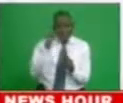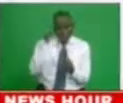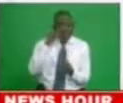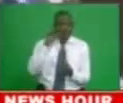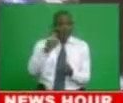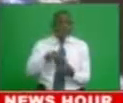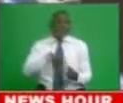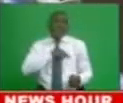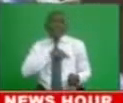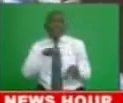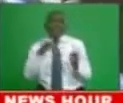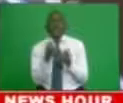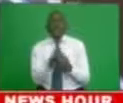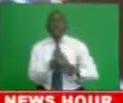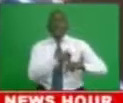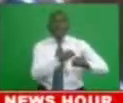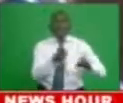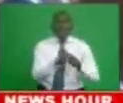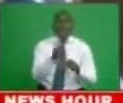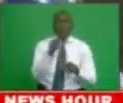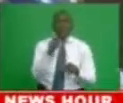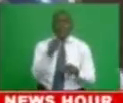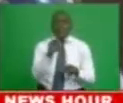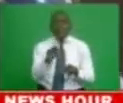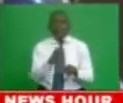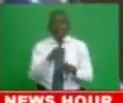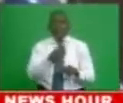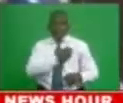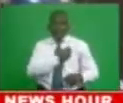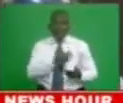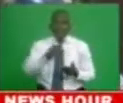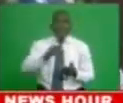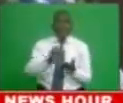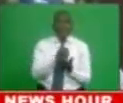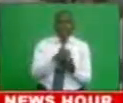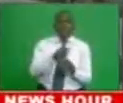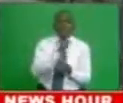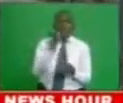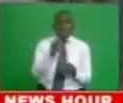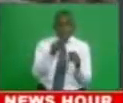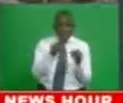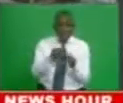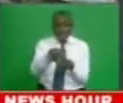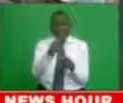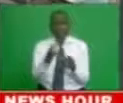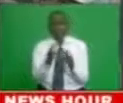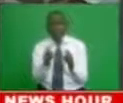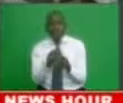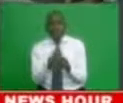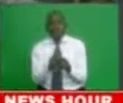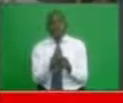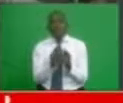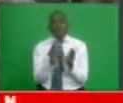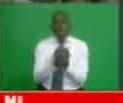Women, Gender and Social Protection and UNICEF, the Canadian High Commission is using this and other channels to confront